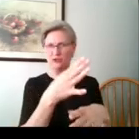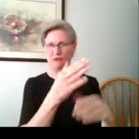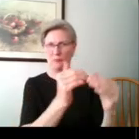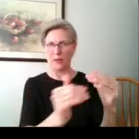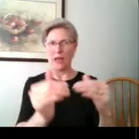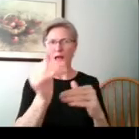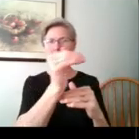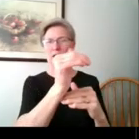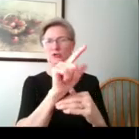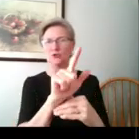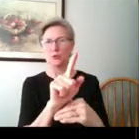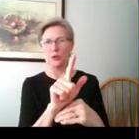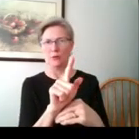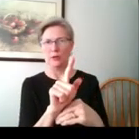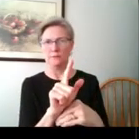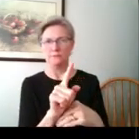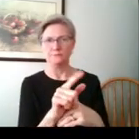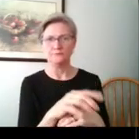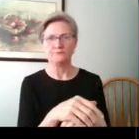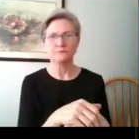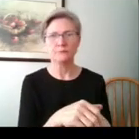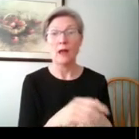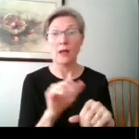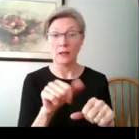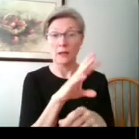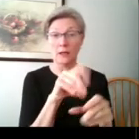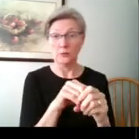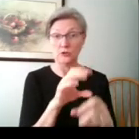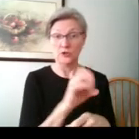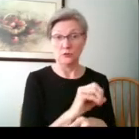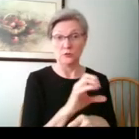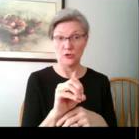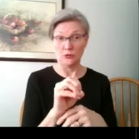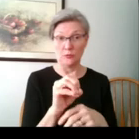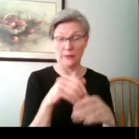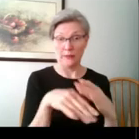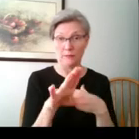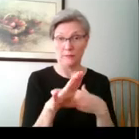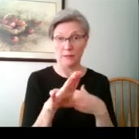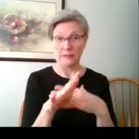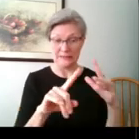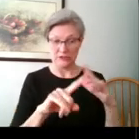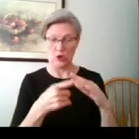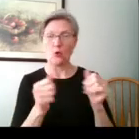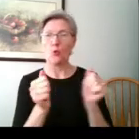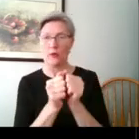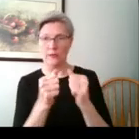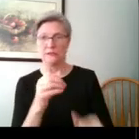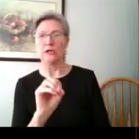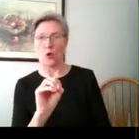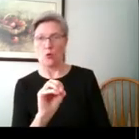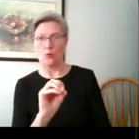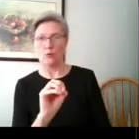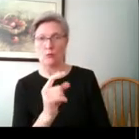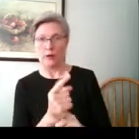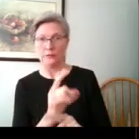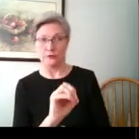what? Even though technically it's not on our data set, I could include 0, 0 in there too, because if I have 0